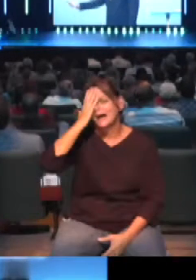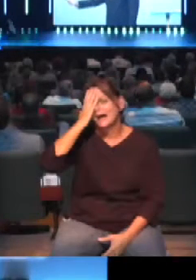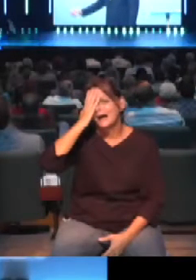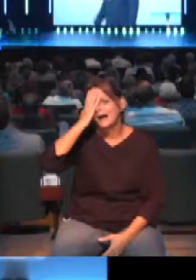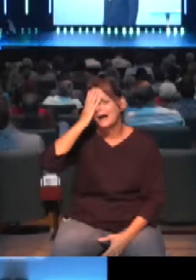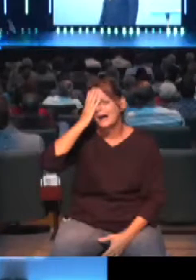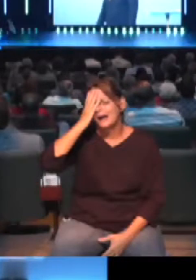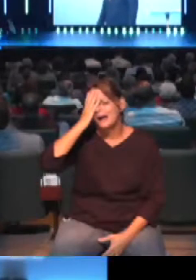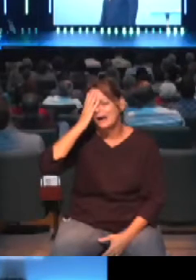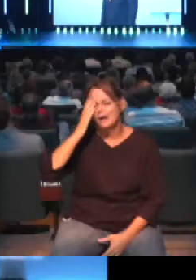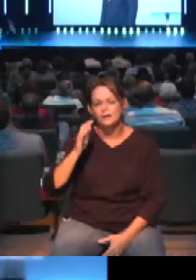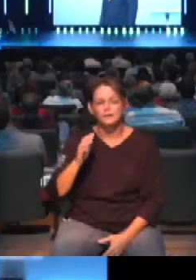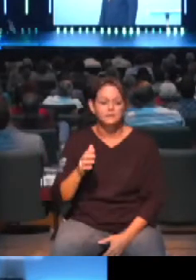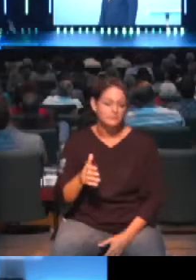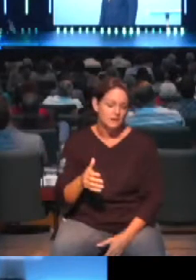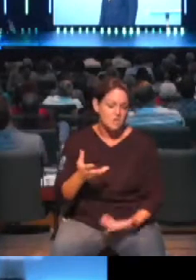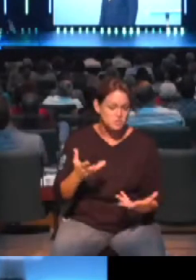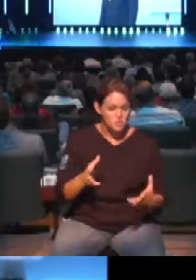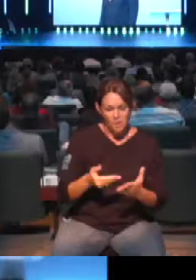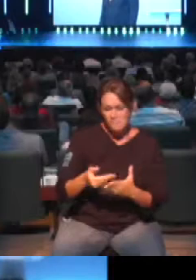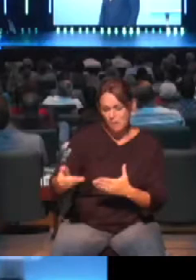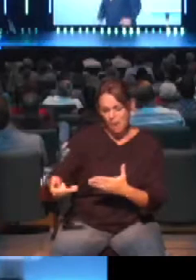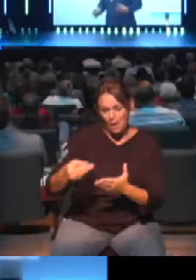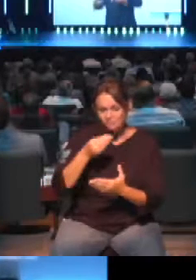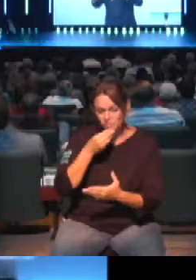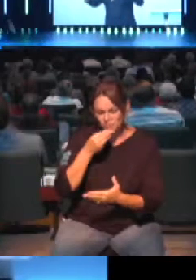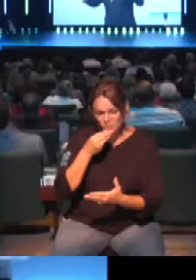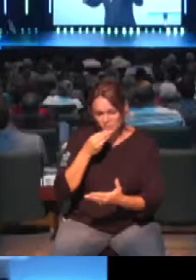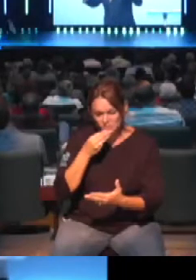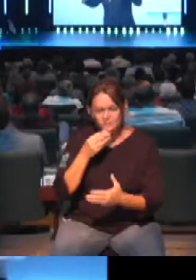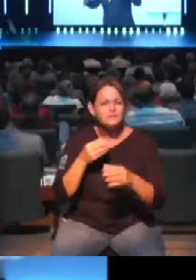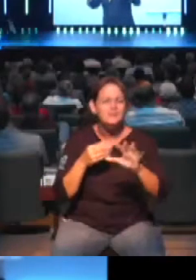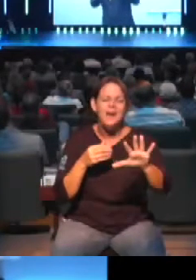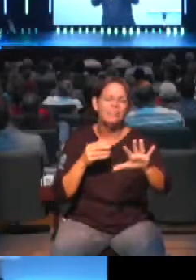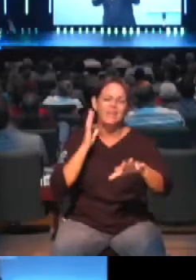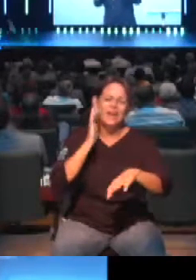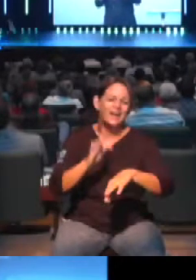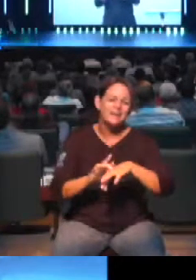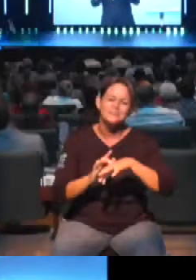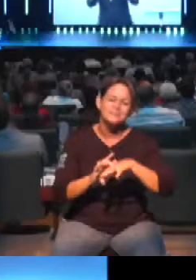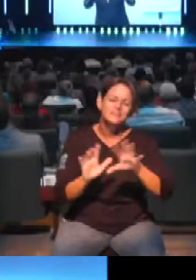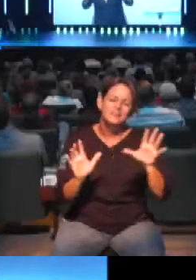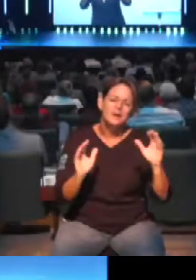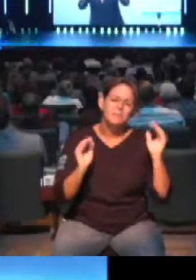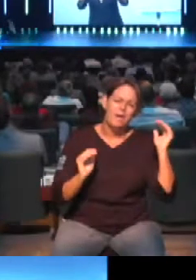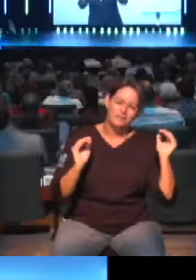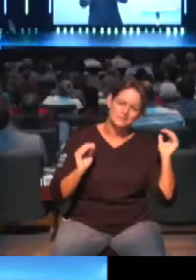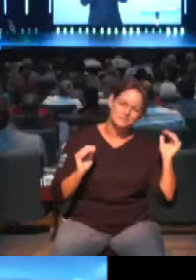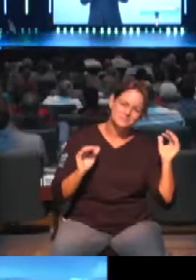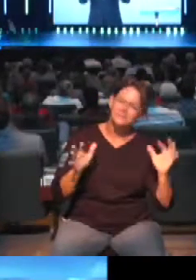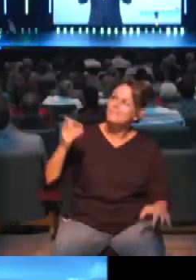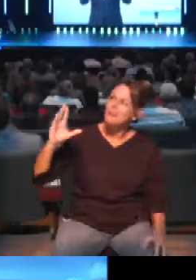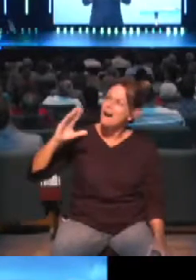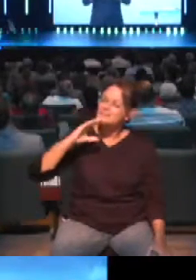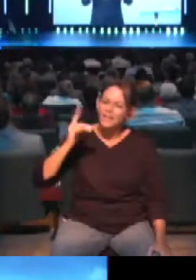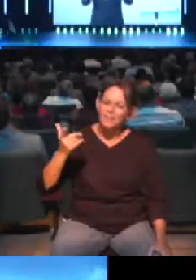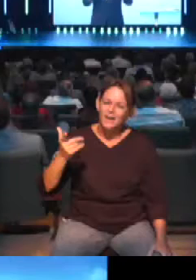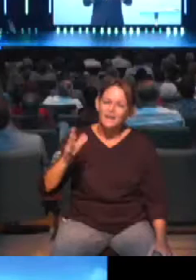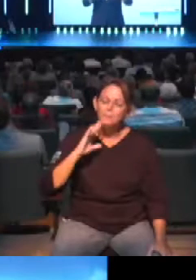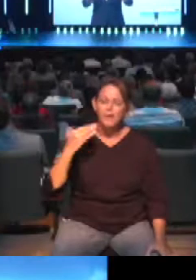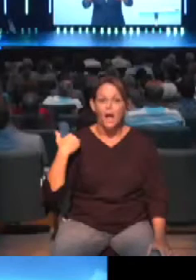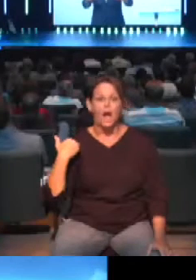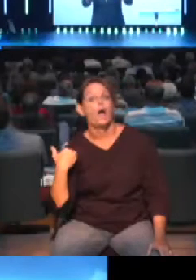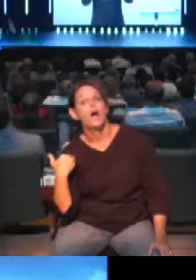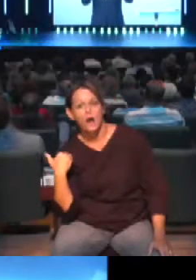You gave the first part to the grocery store, and so we're cursed now, you know. No, I'm not legalistic about it. And listen to me, God's not legalistic about it. I'm not trying to put